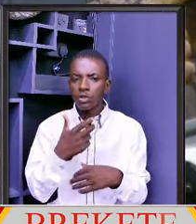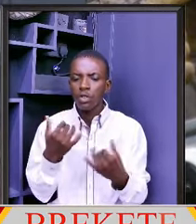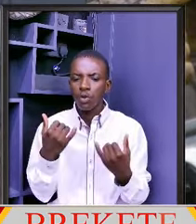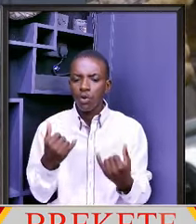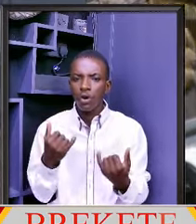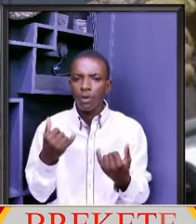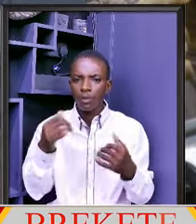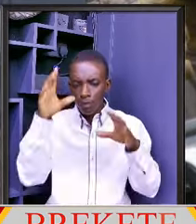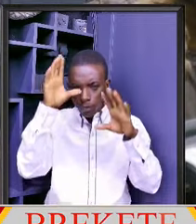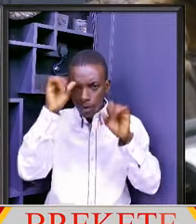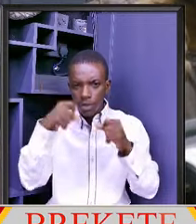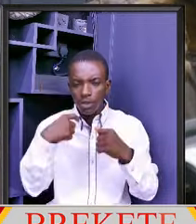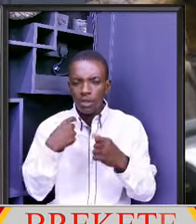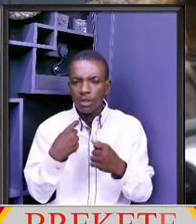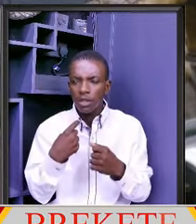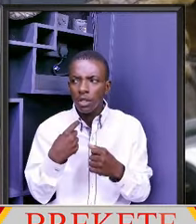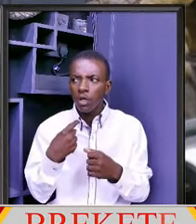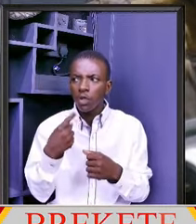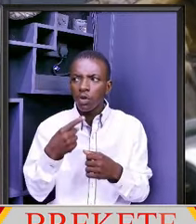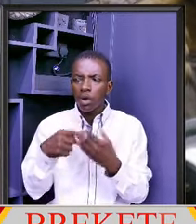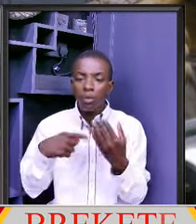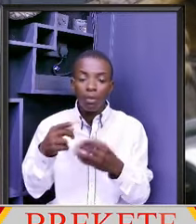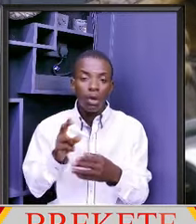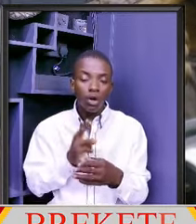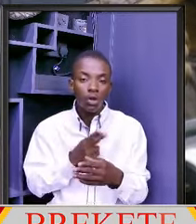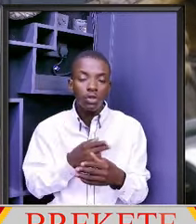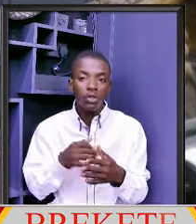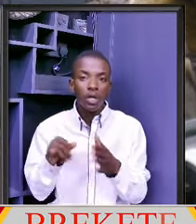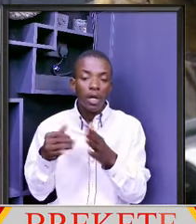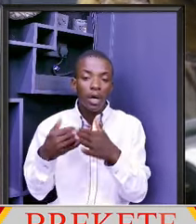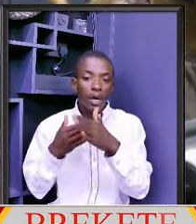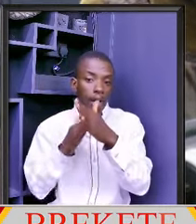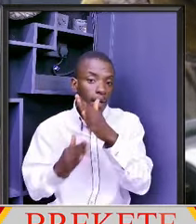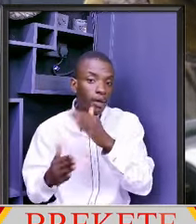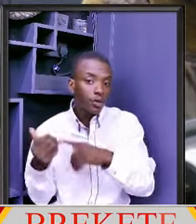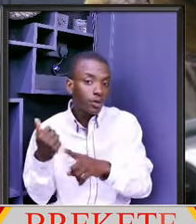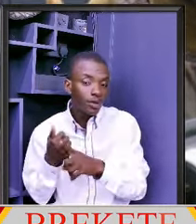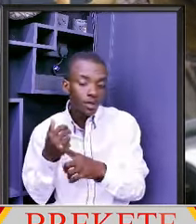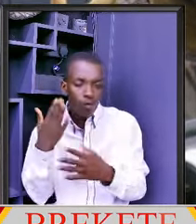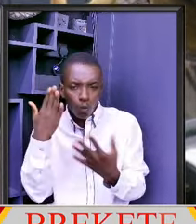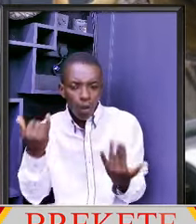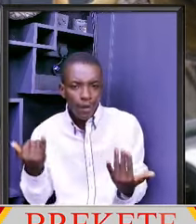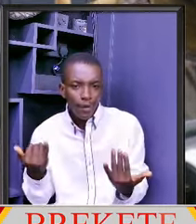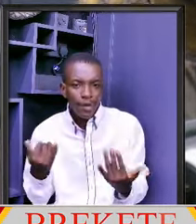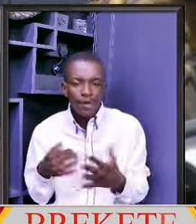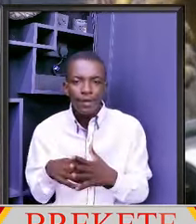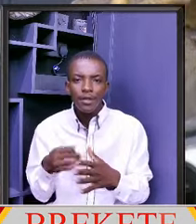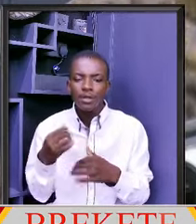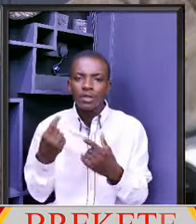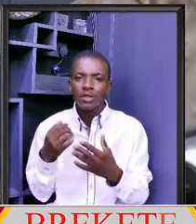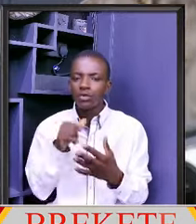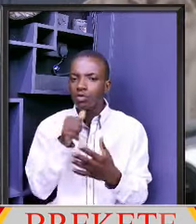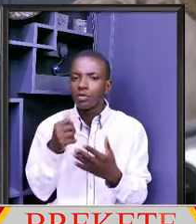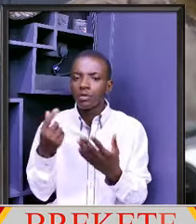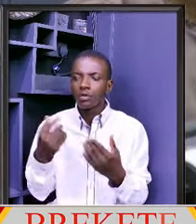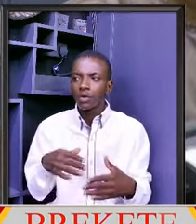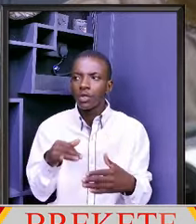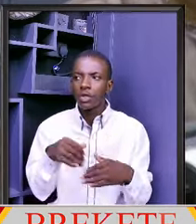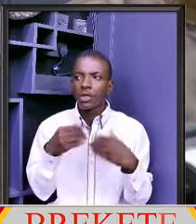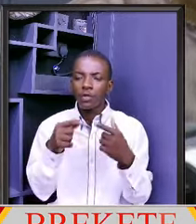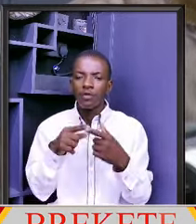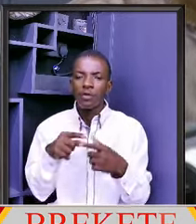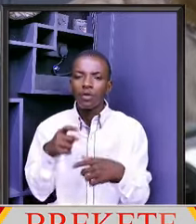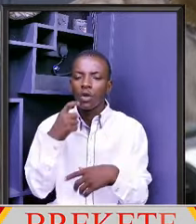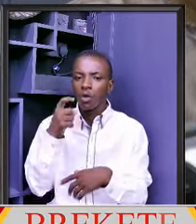said, you are among us and you are hiding yourself. I said, no, I'm not hiding. Only that I have not been brought. He said, okay, I've given